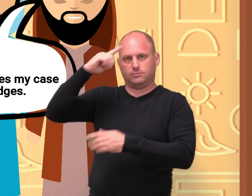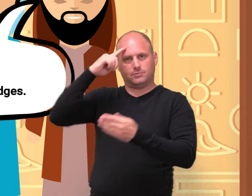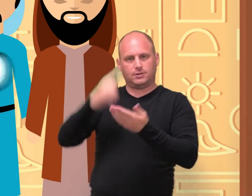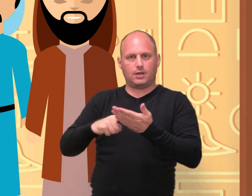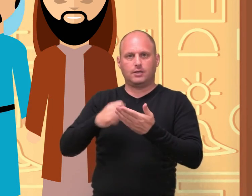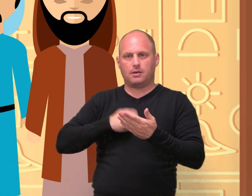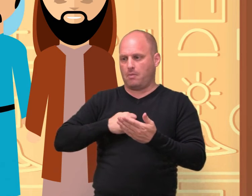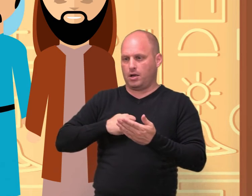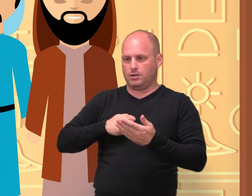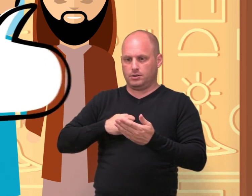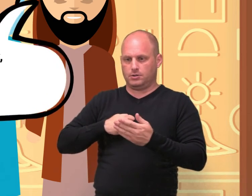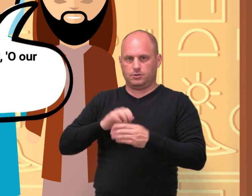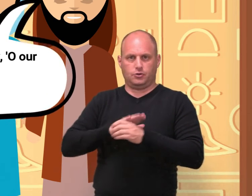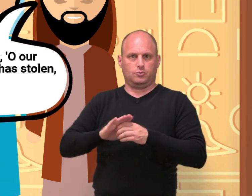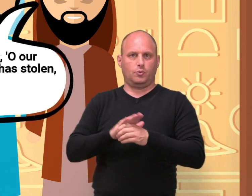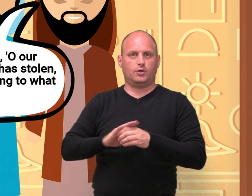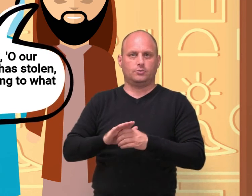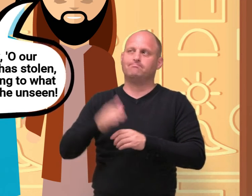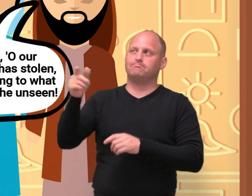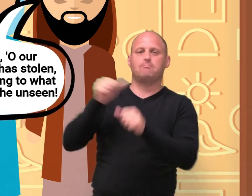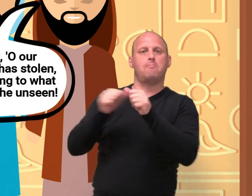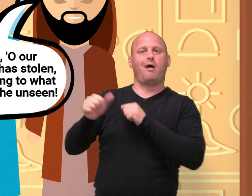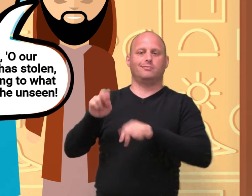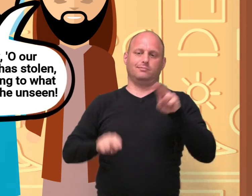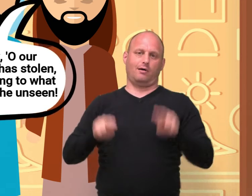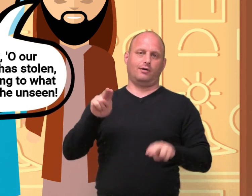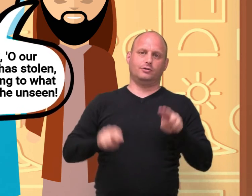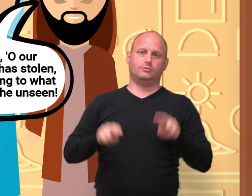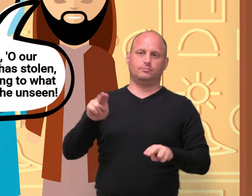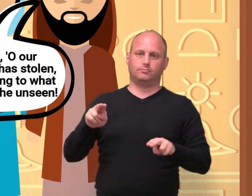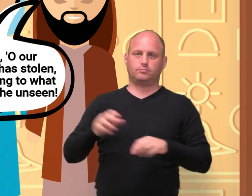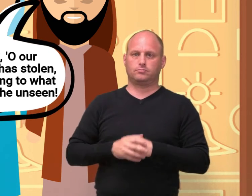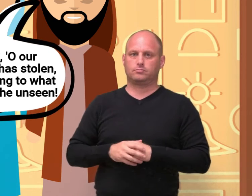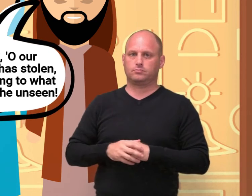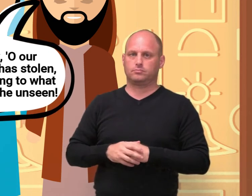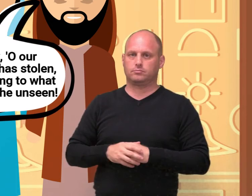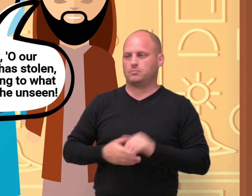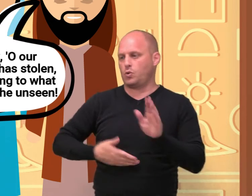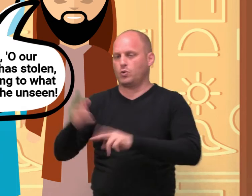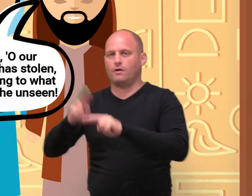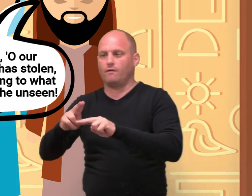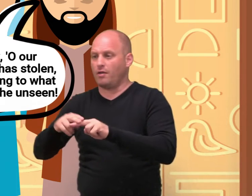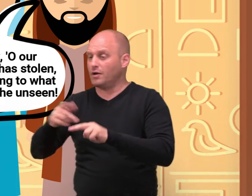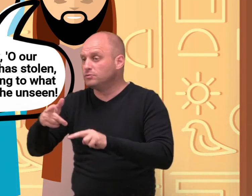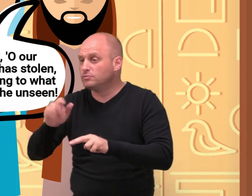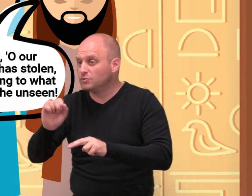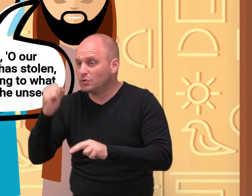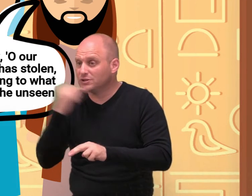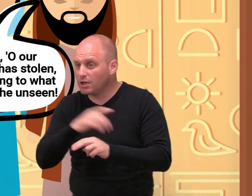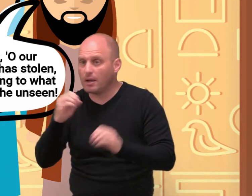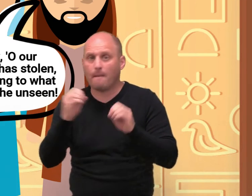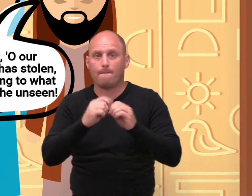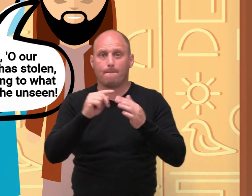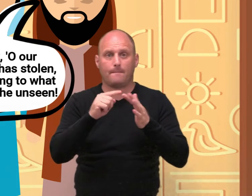of judges. Return to your father and say, 'O father, verily your son Benjamin has